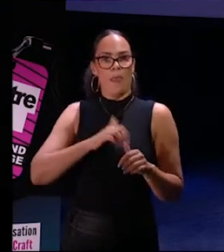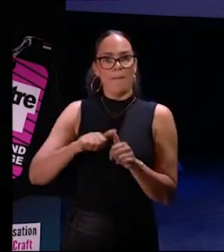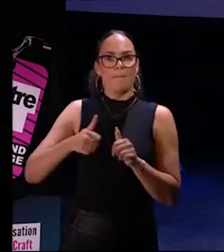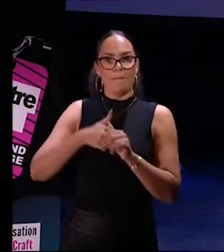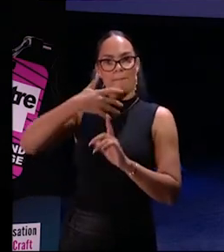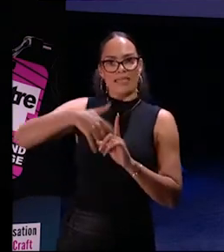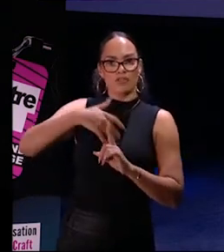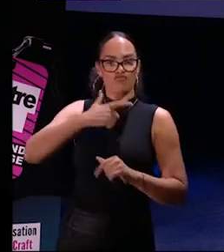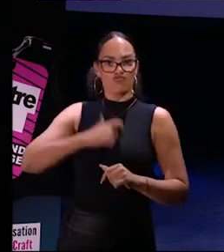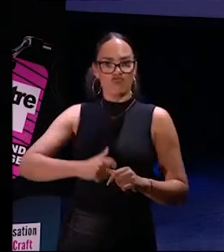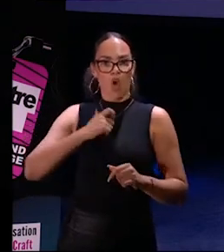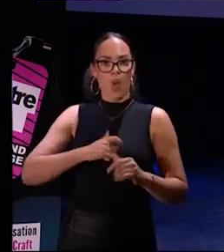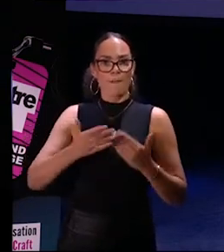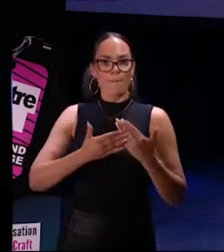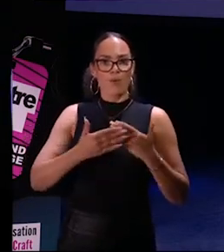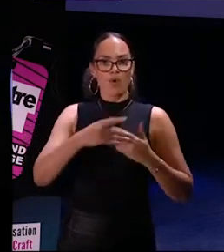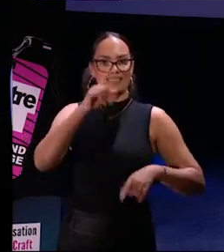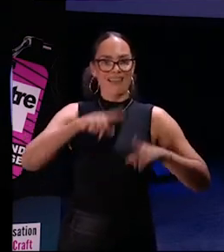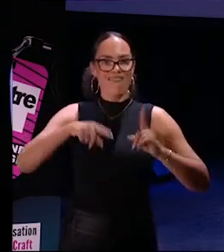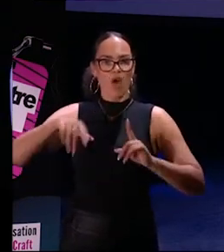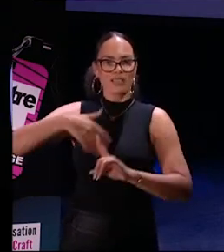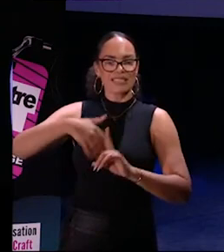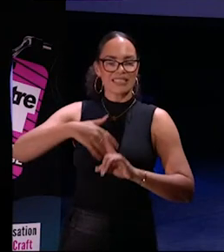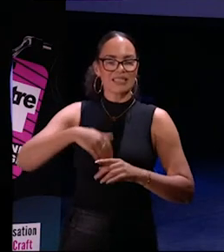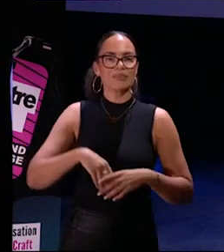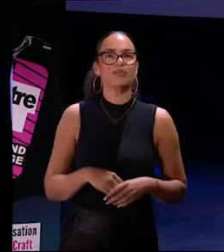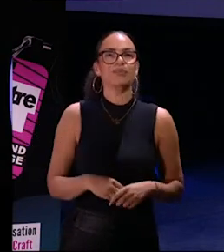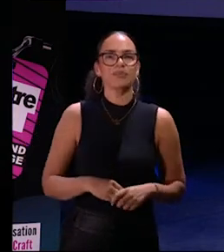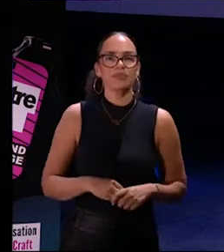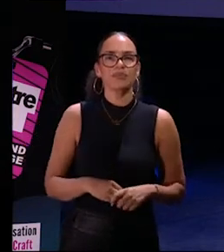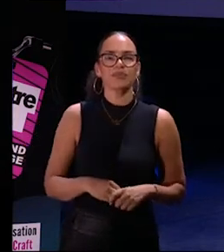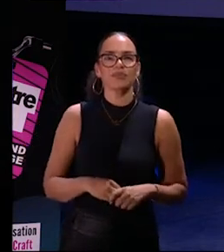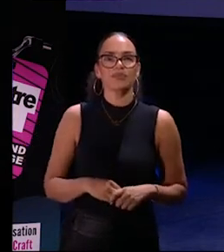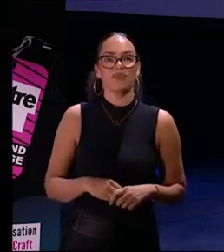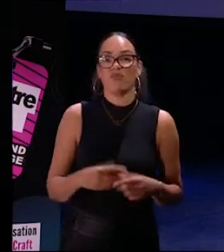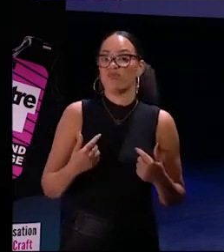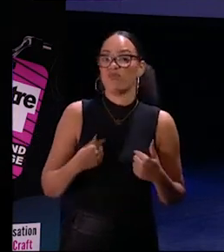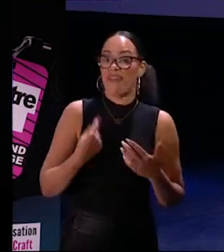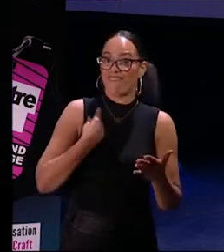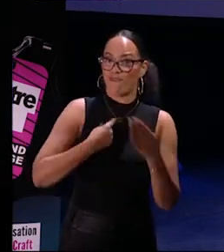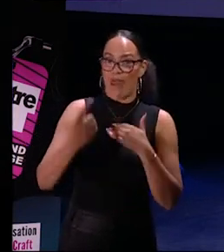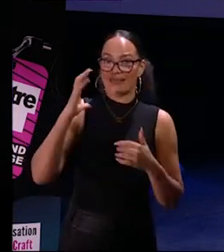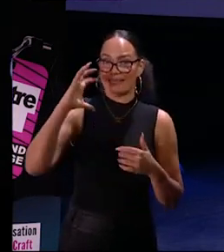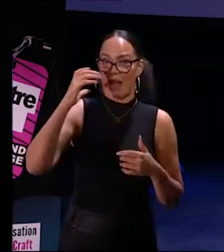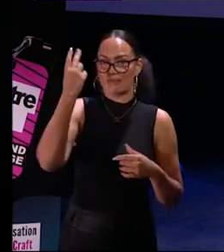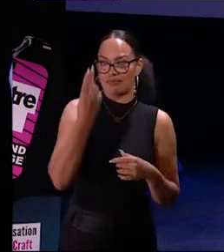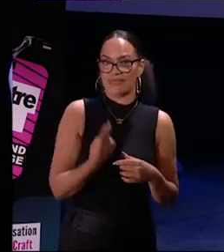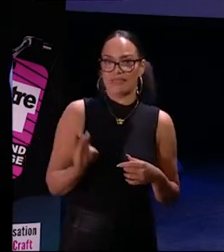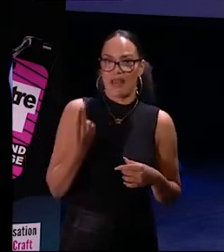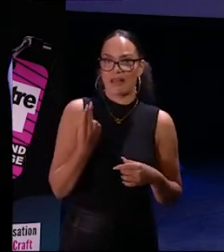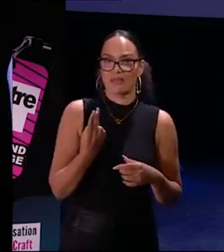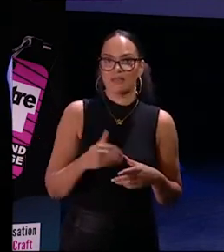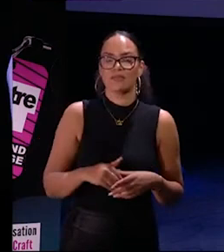in theatre, backstage and offstage. So, as a freelance sound designer working on commercial